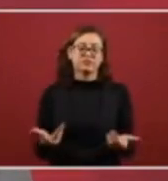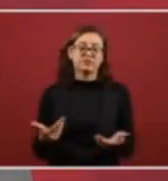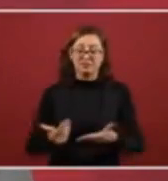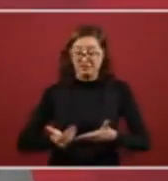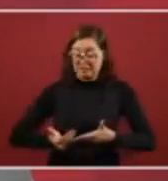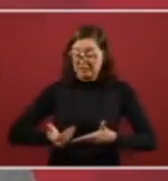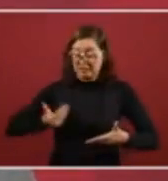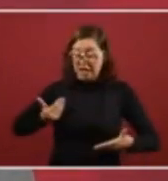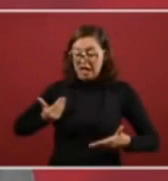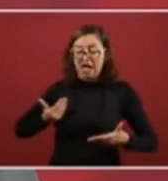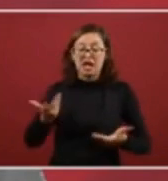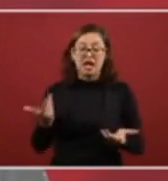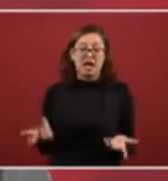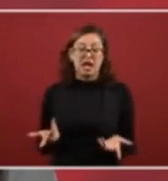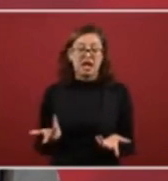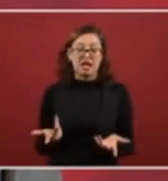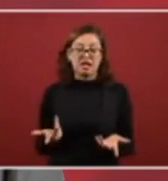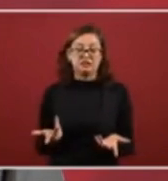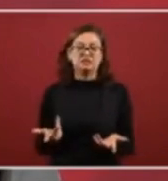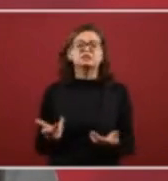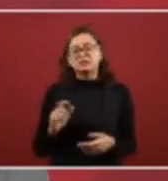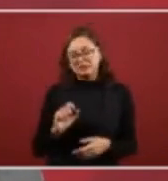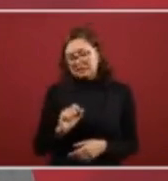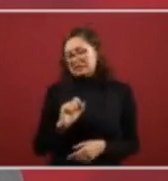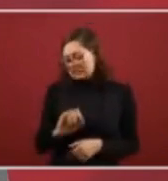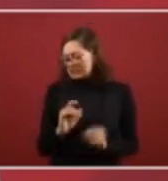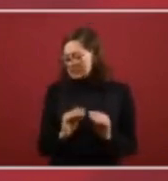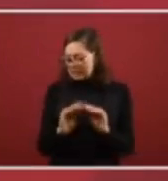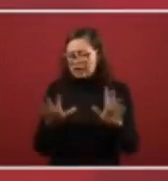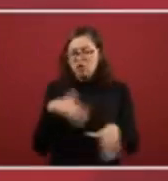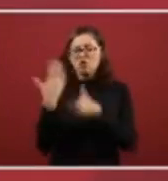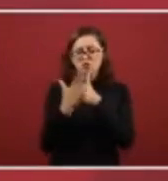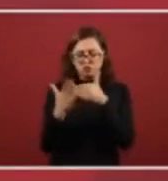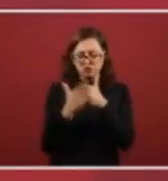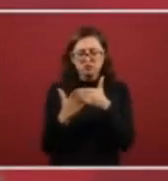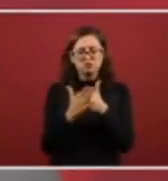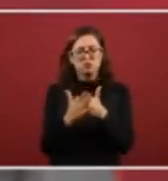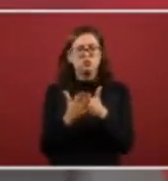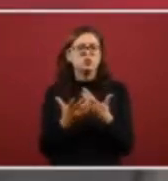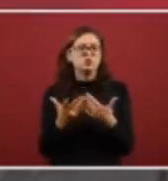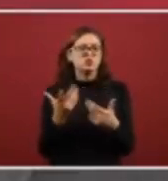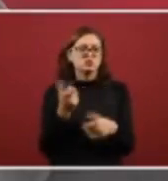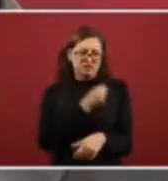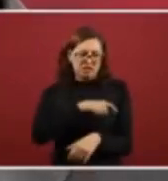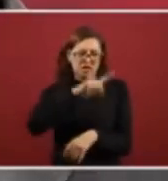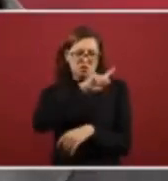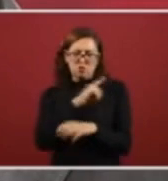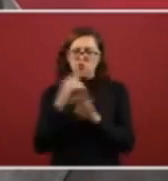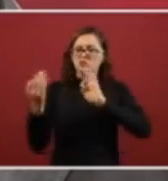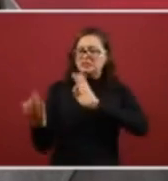be attended where they live or close to where they live, but